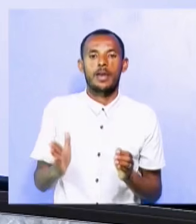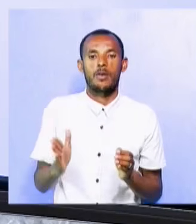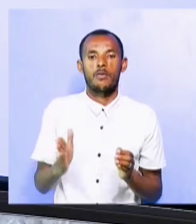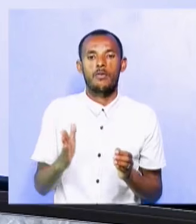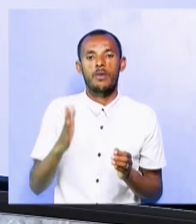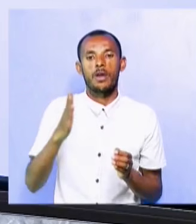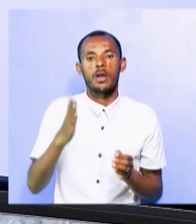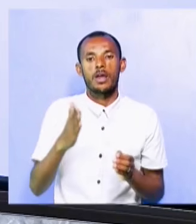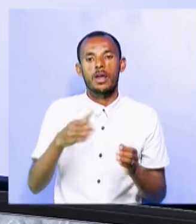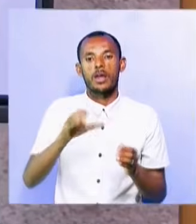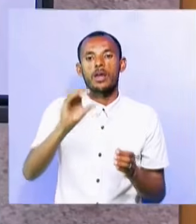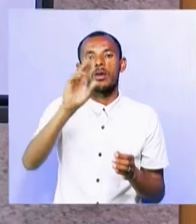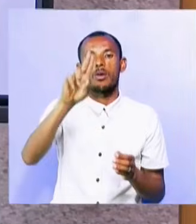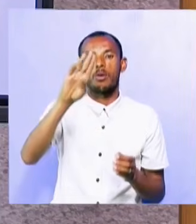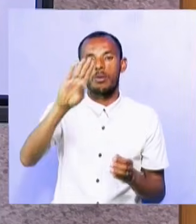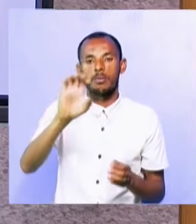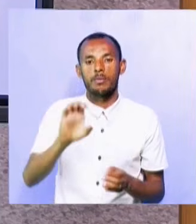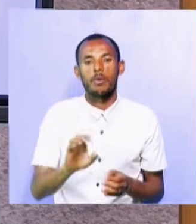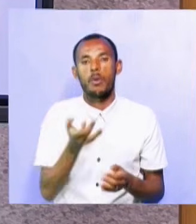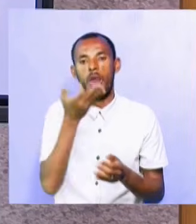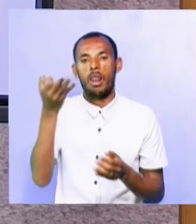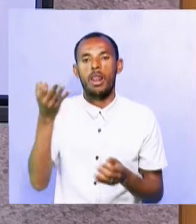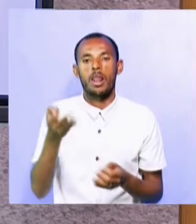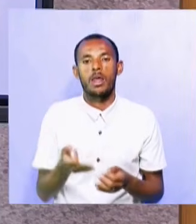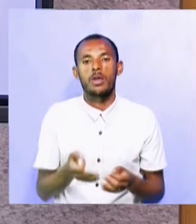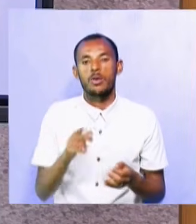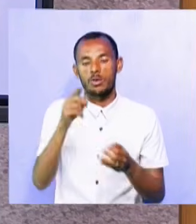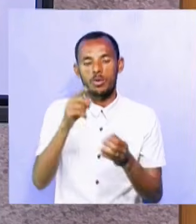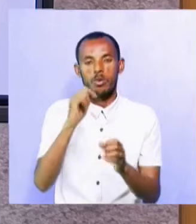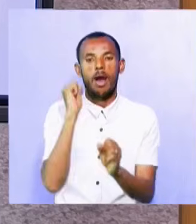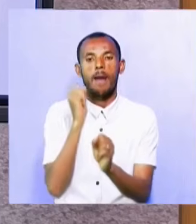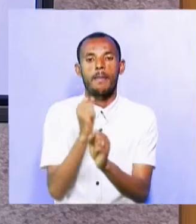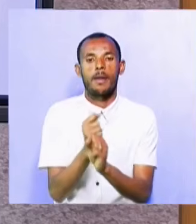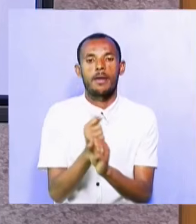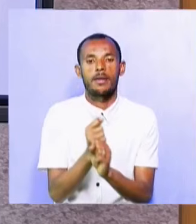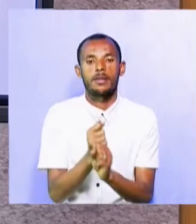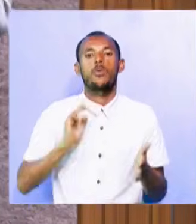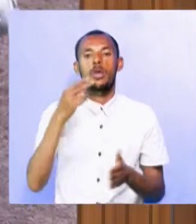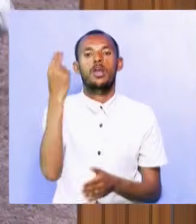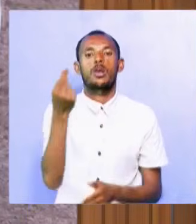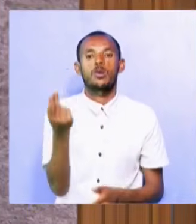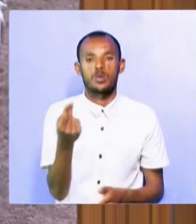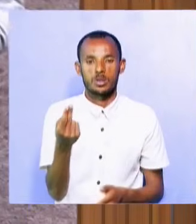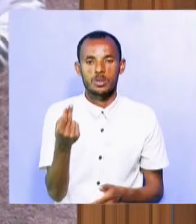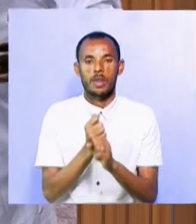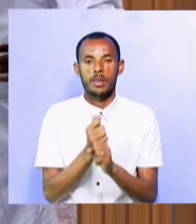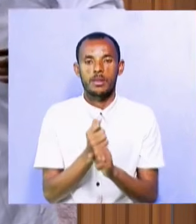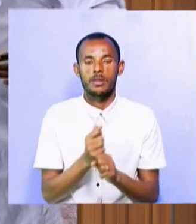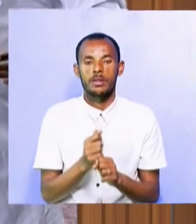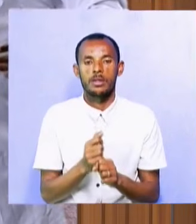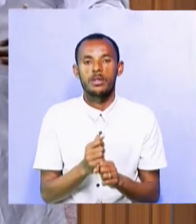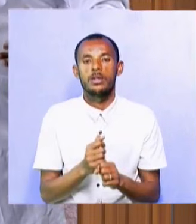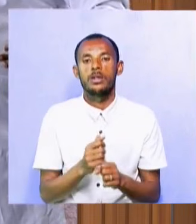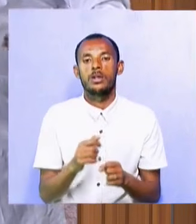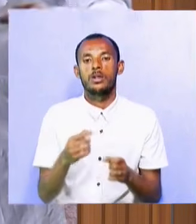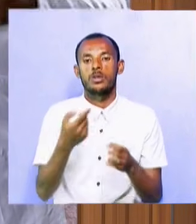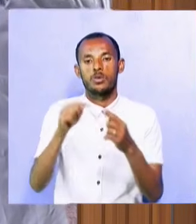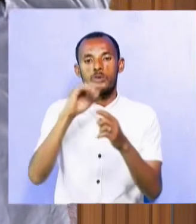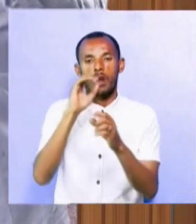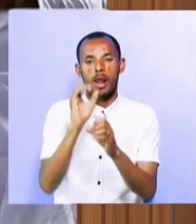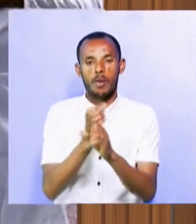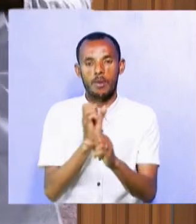cube? Well, you need to apply the concept that we used to calculate